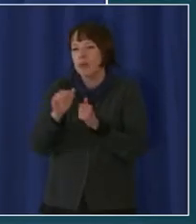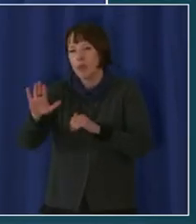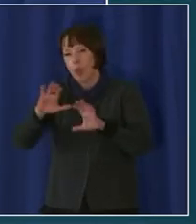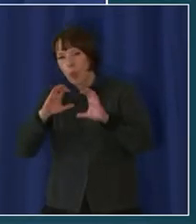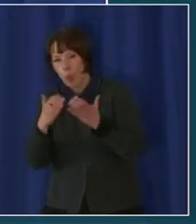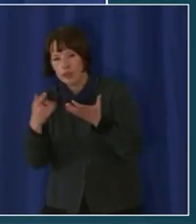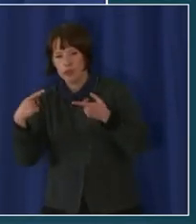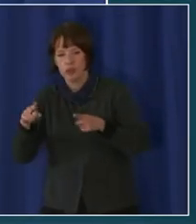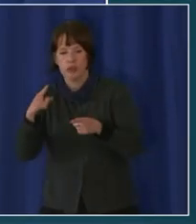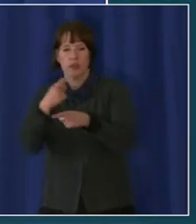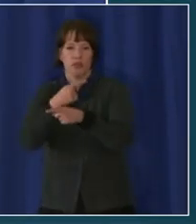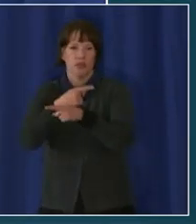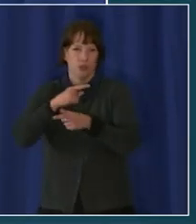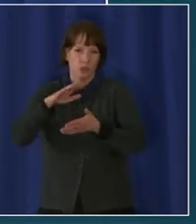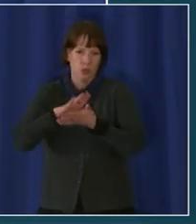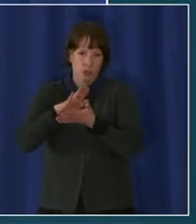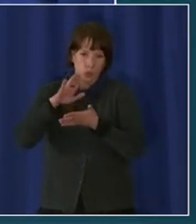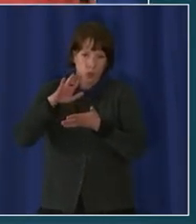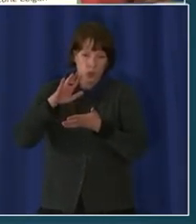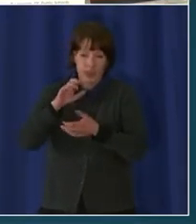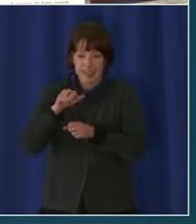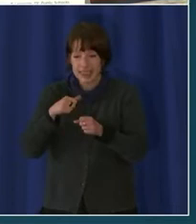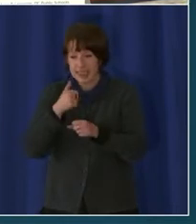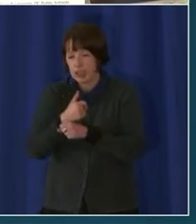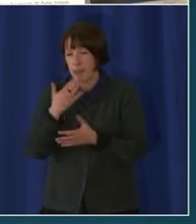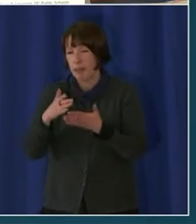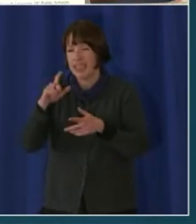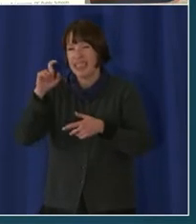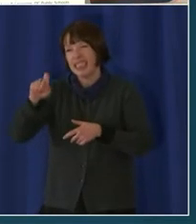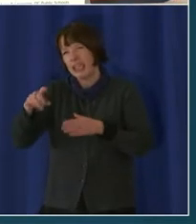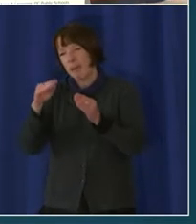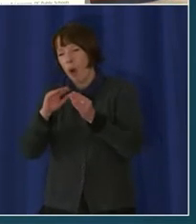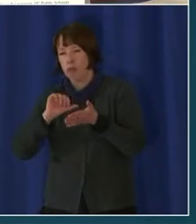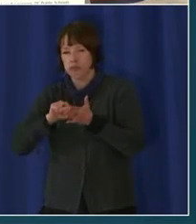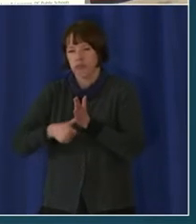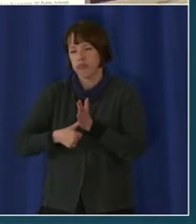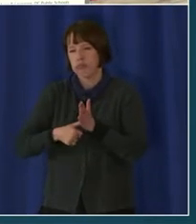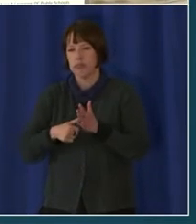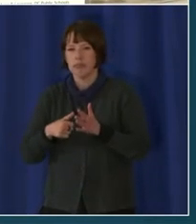that they've been taking during the school year. They need some reinforcement in those content areas.